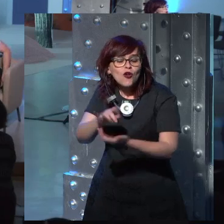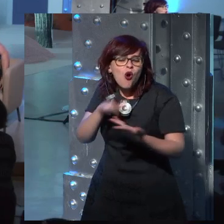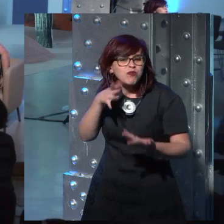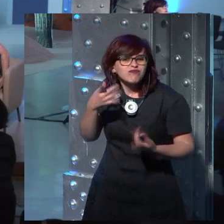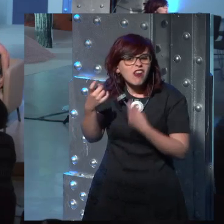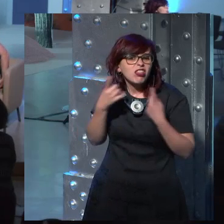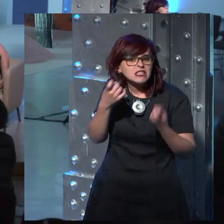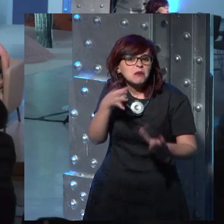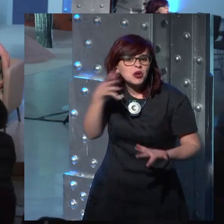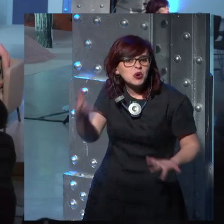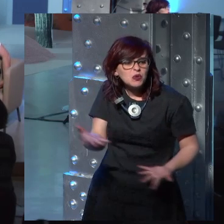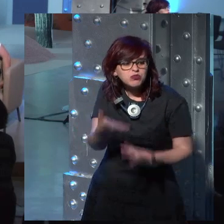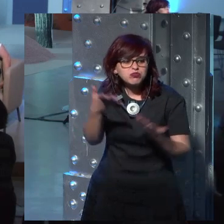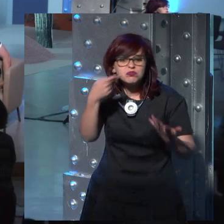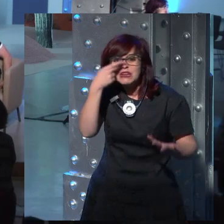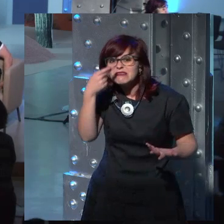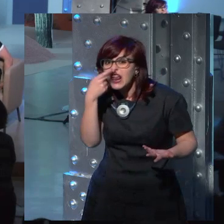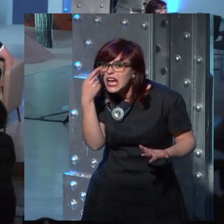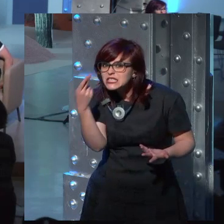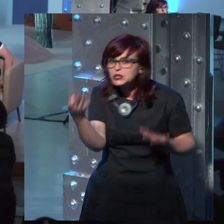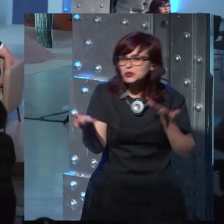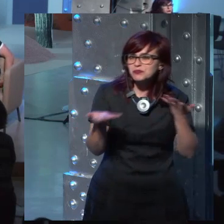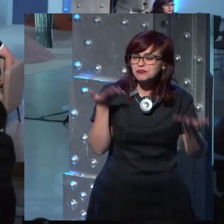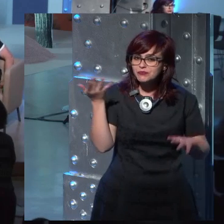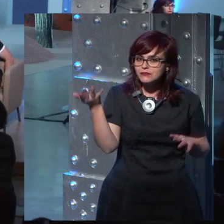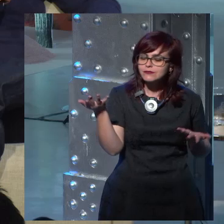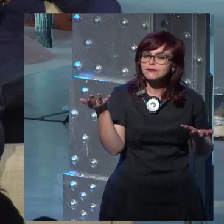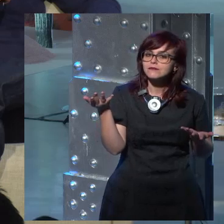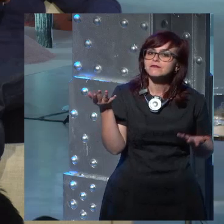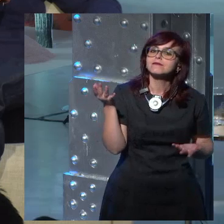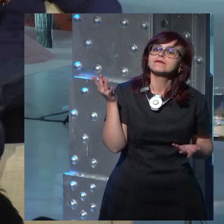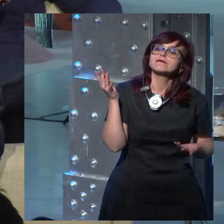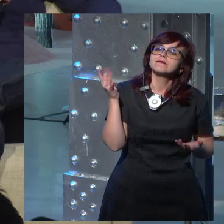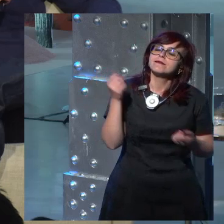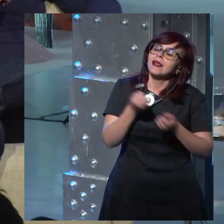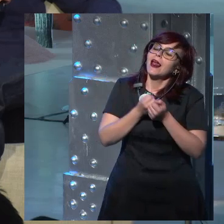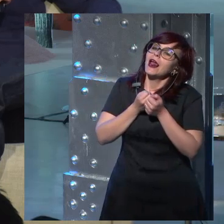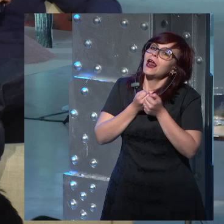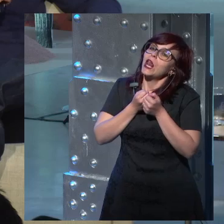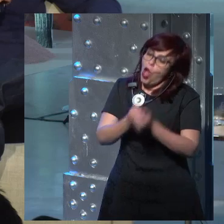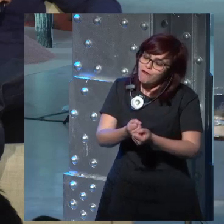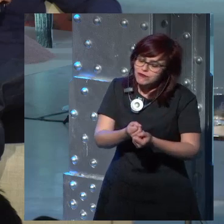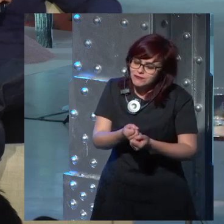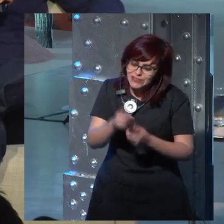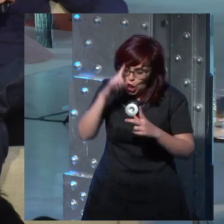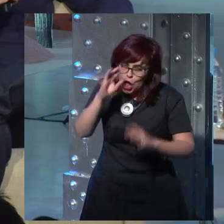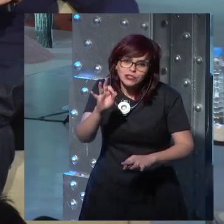or convenience? Why is it? Love. Yeah, I think he